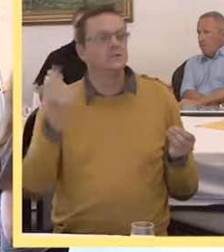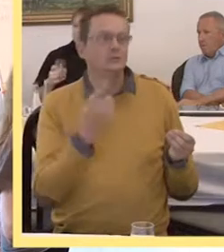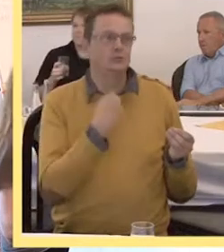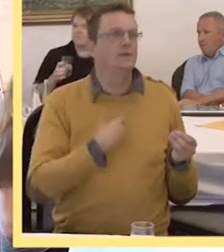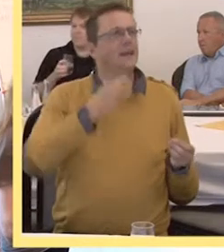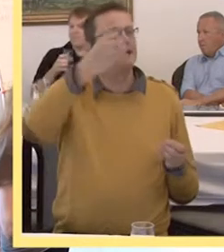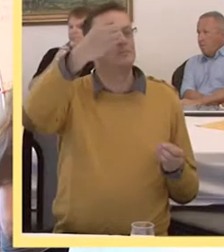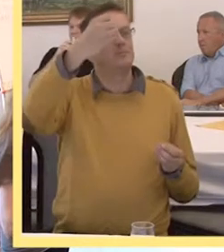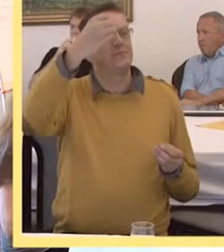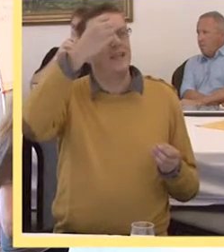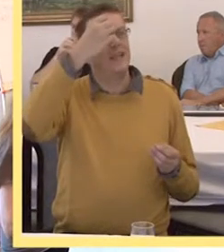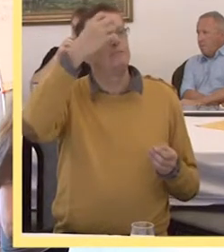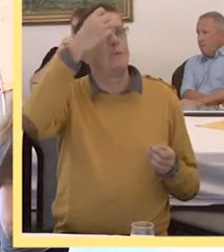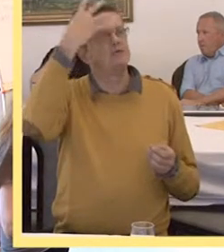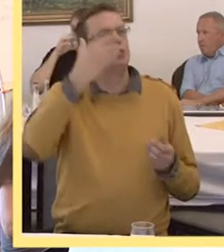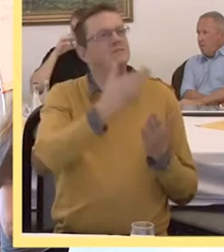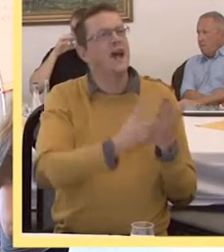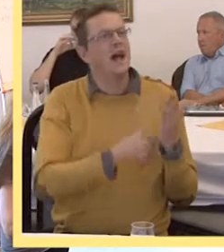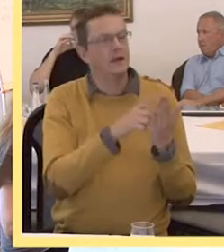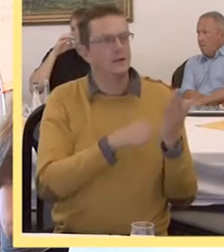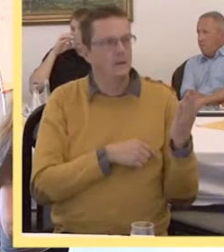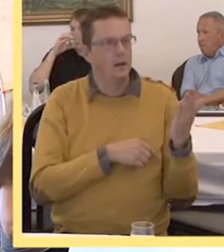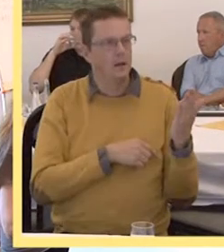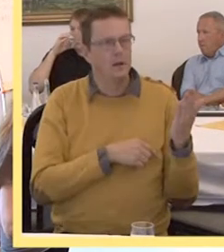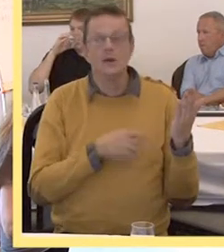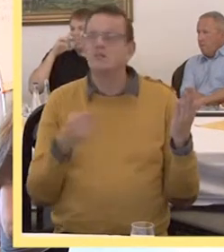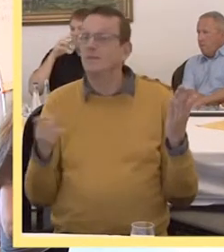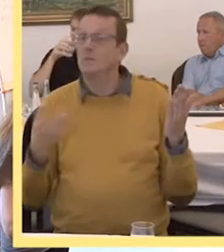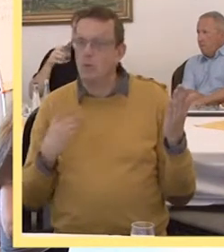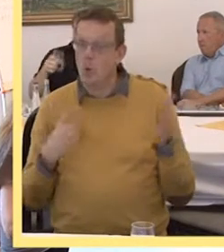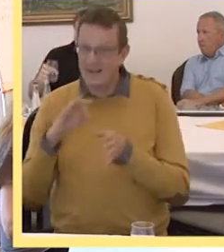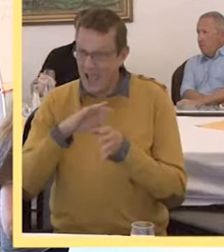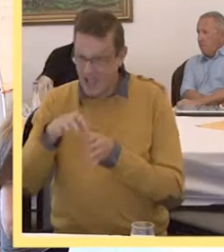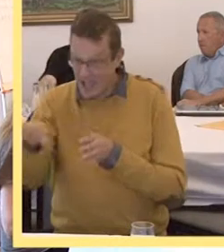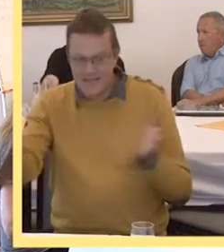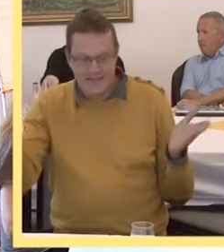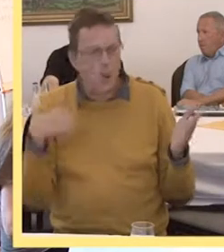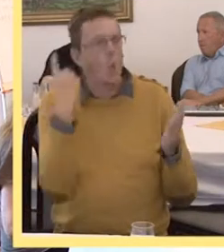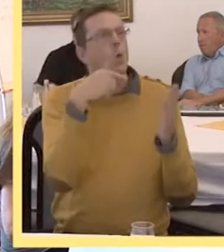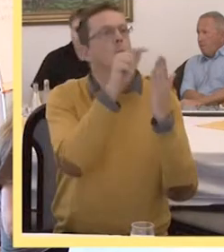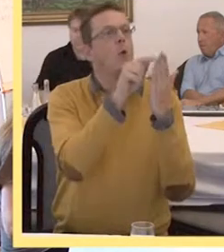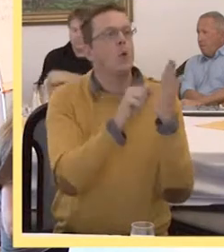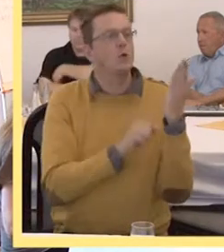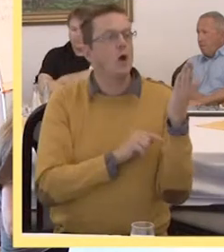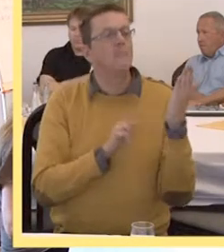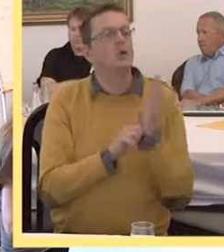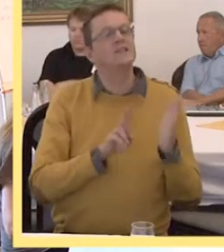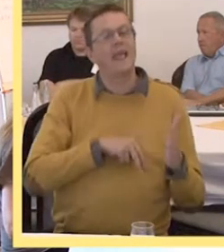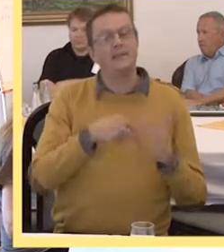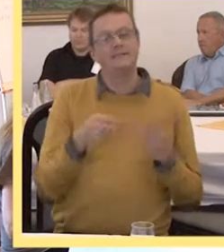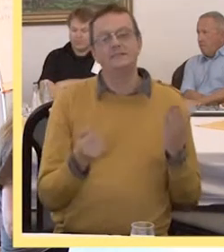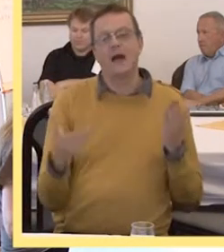trying to filter the information from existing guidelines into main points, but also give references to other